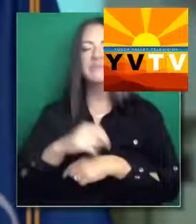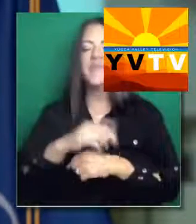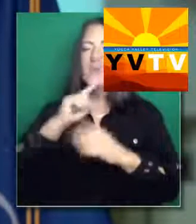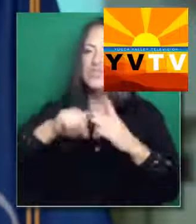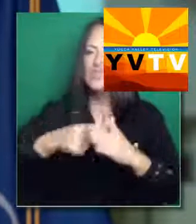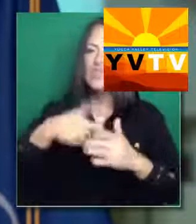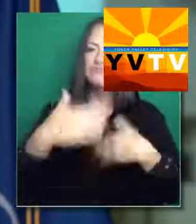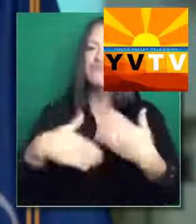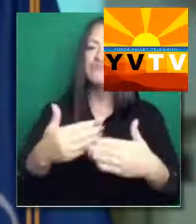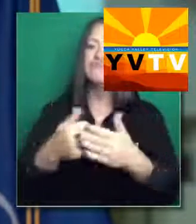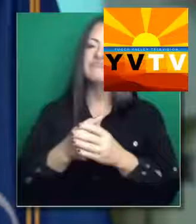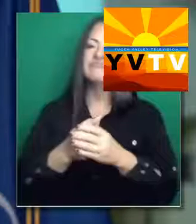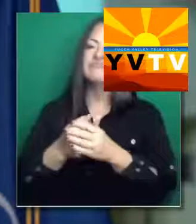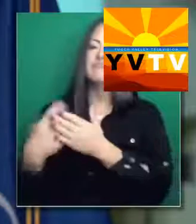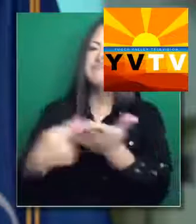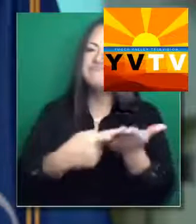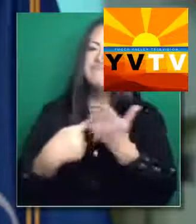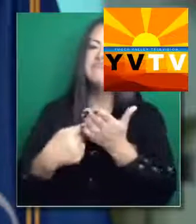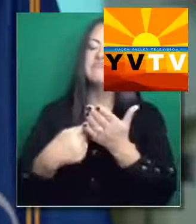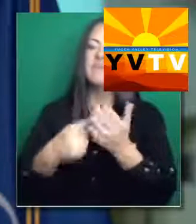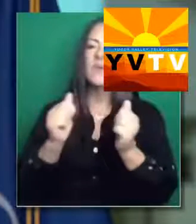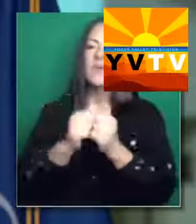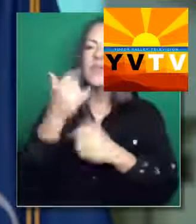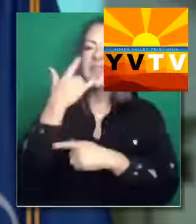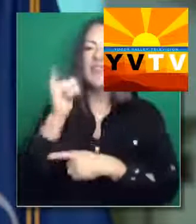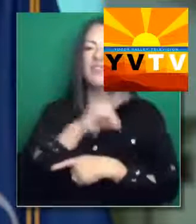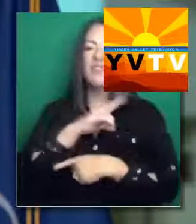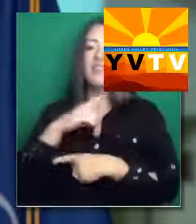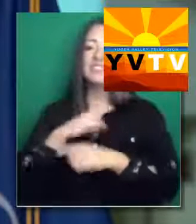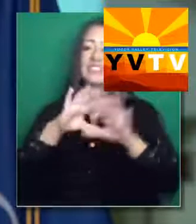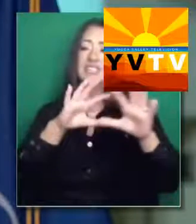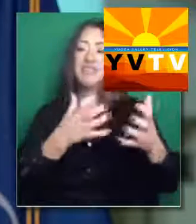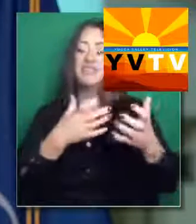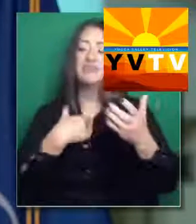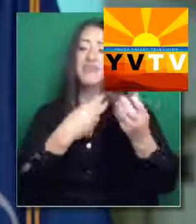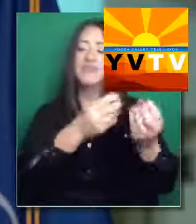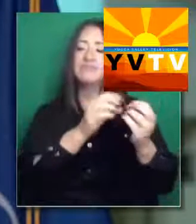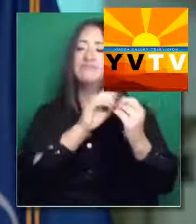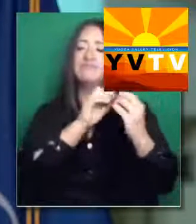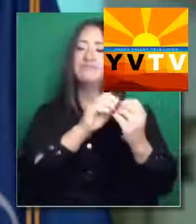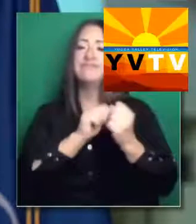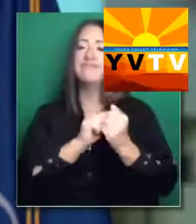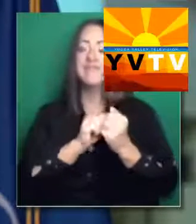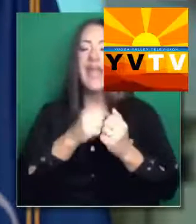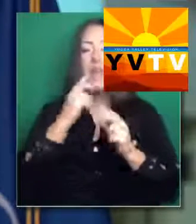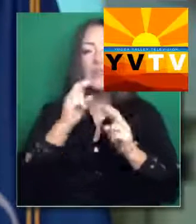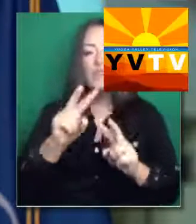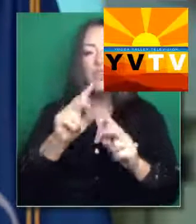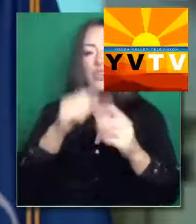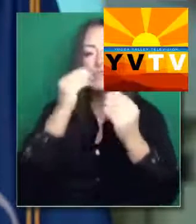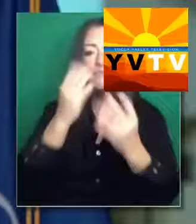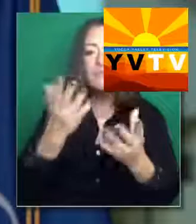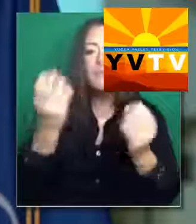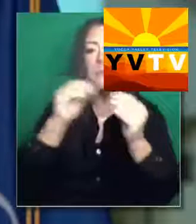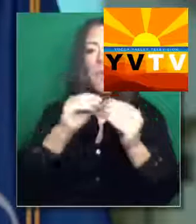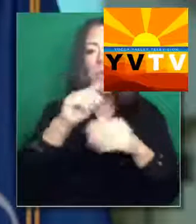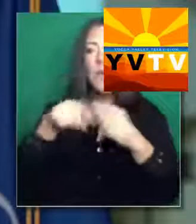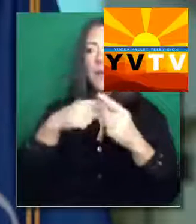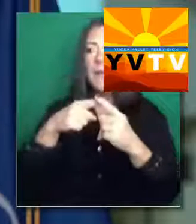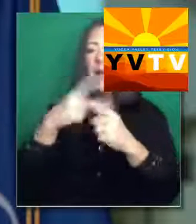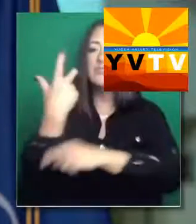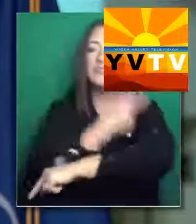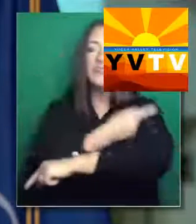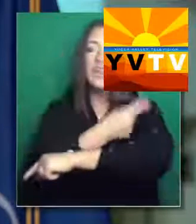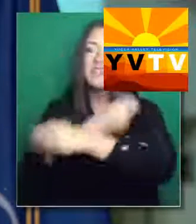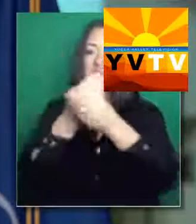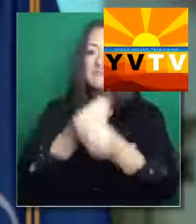deliberating with the California legislature. So with that, look forward to updating you more on the vaccine distributions and look forward to updating you